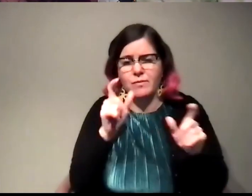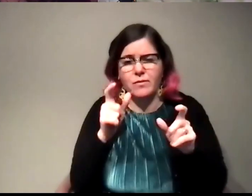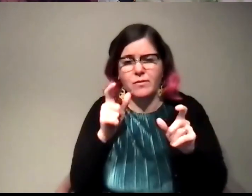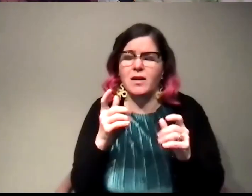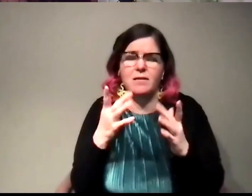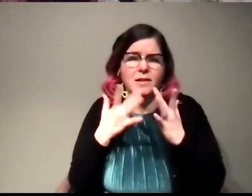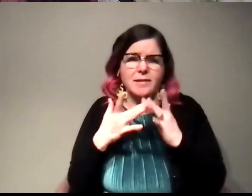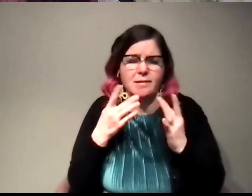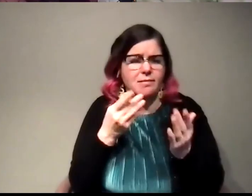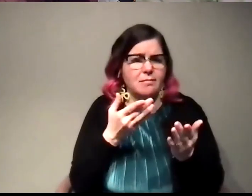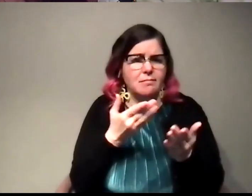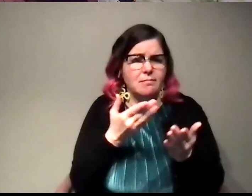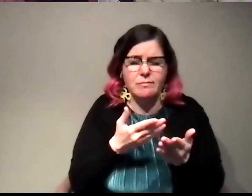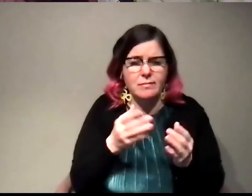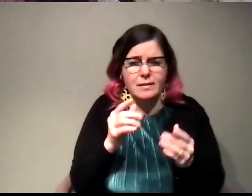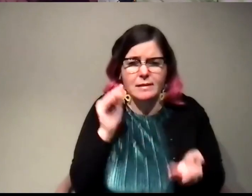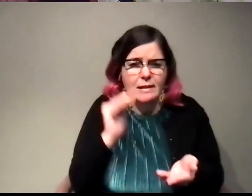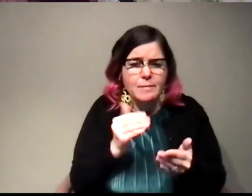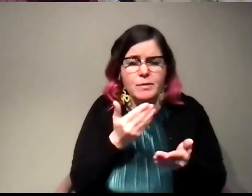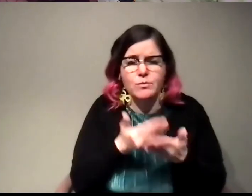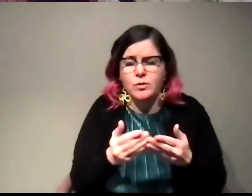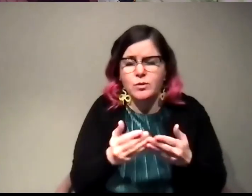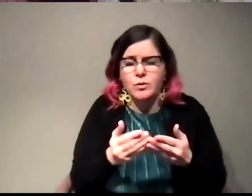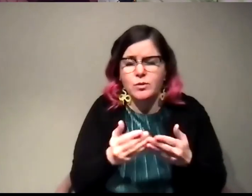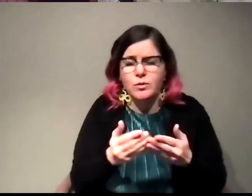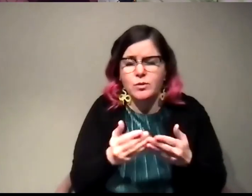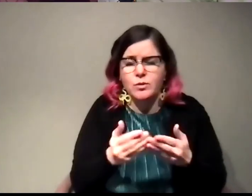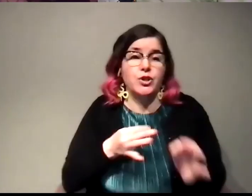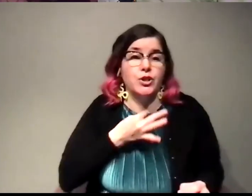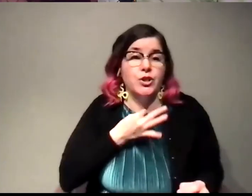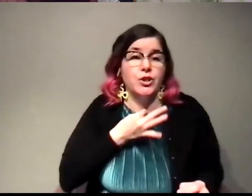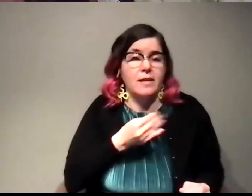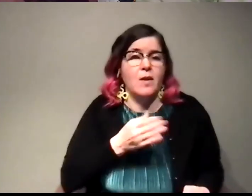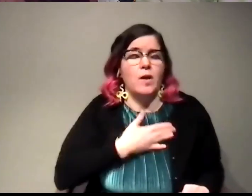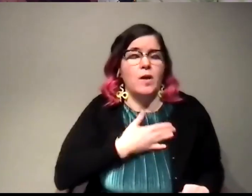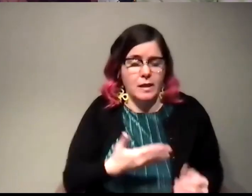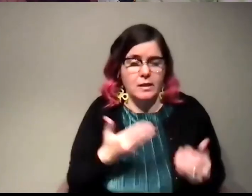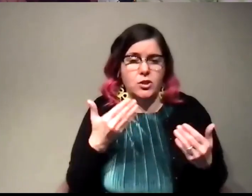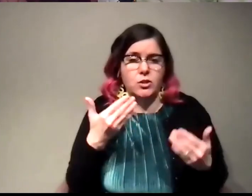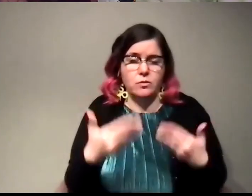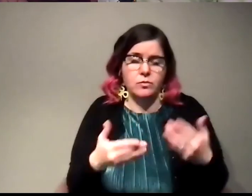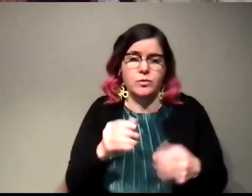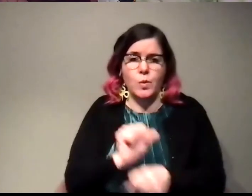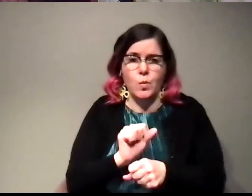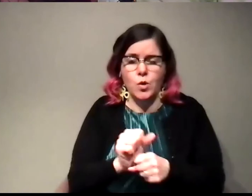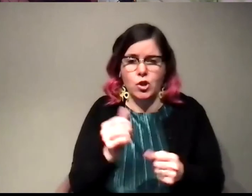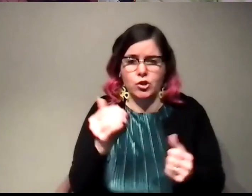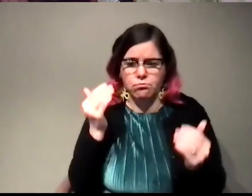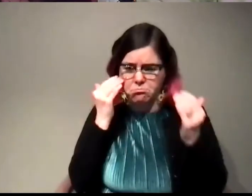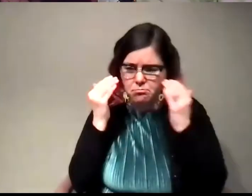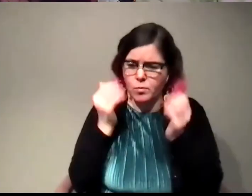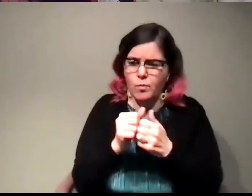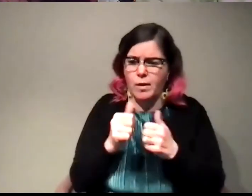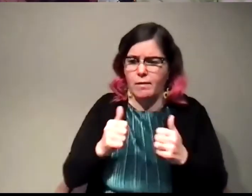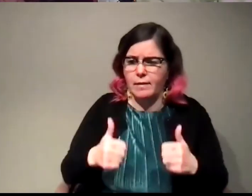limited resources. All it takes is just curiosity, willingness to do the work, to get to know the wildlife around you, you know, put yourself